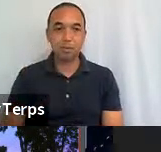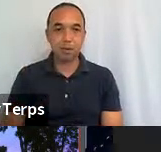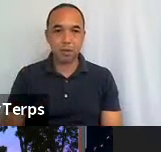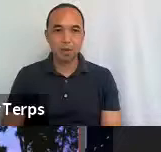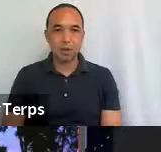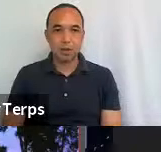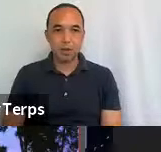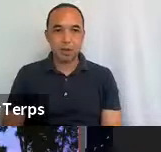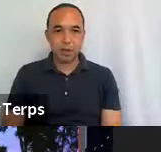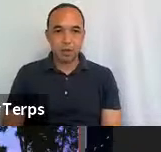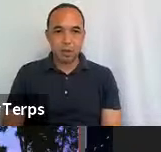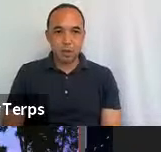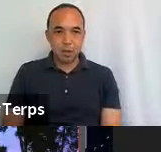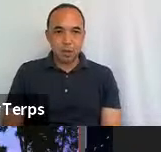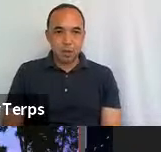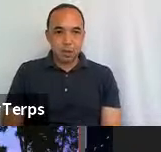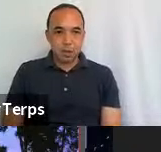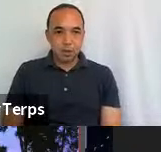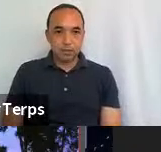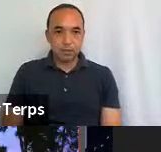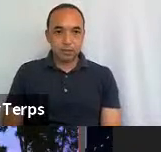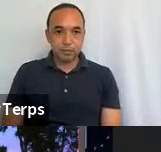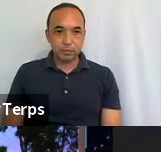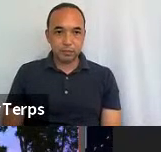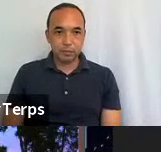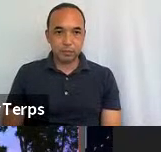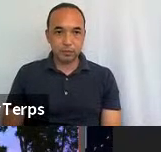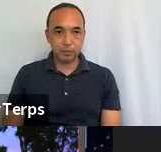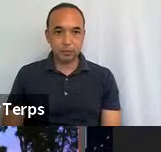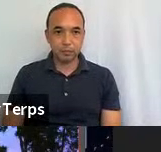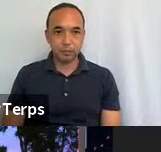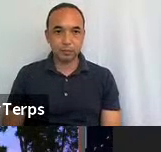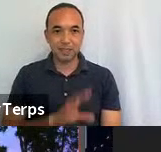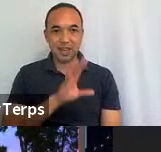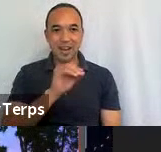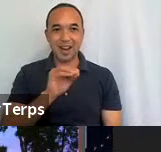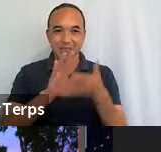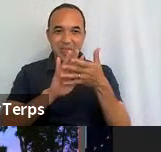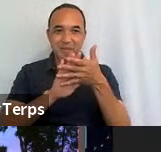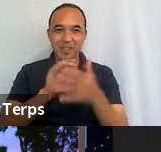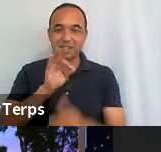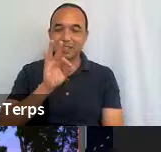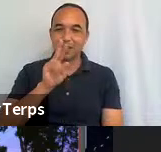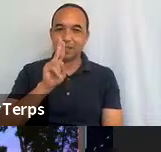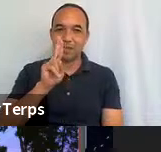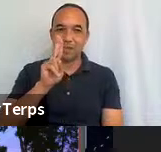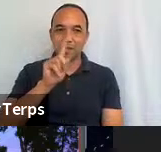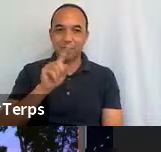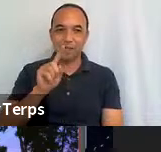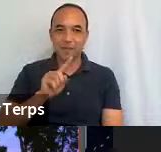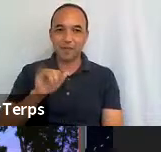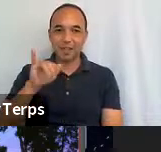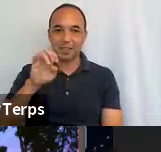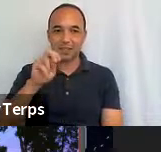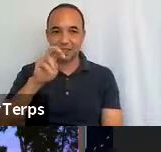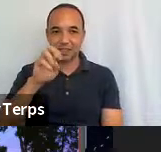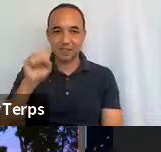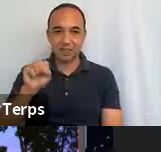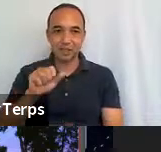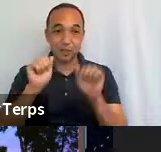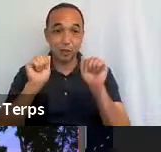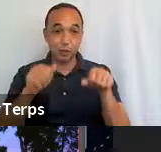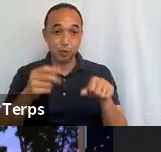And this fuzziness here, if you move this to the left or right, you can see in this